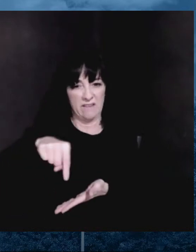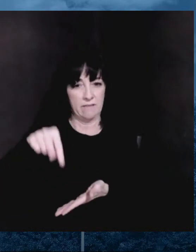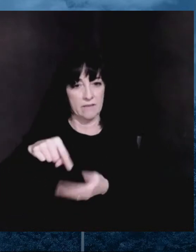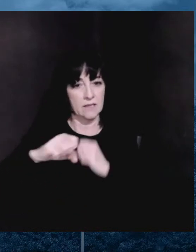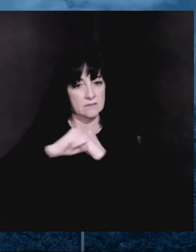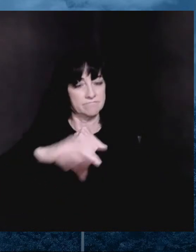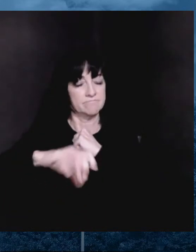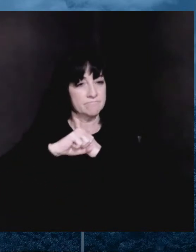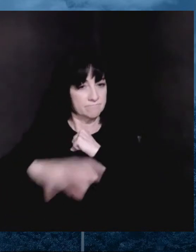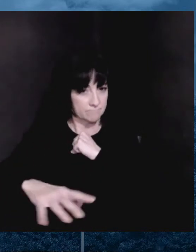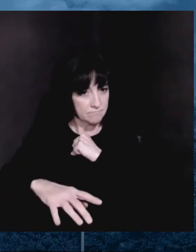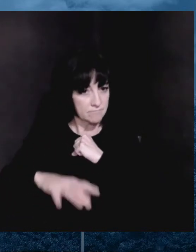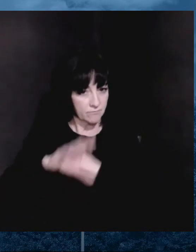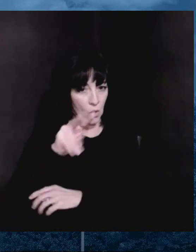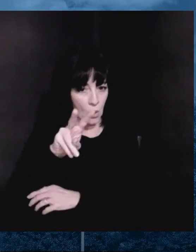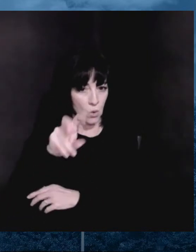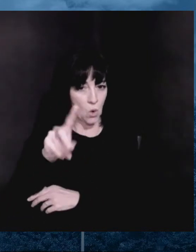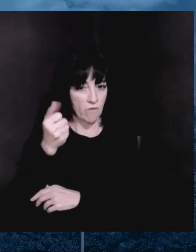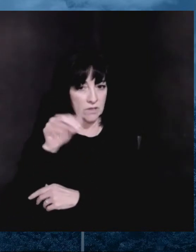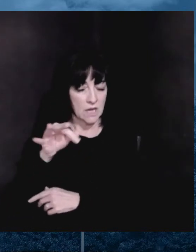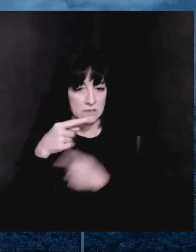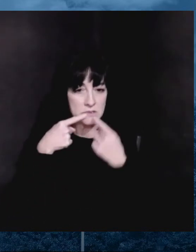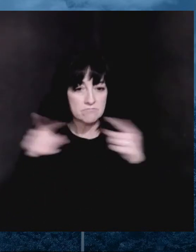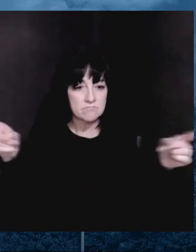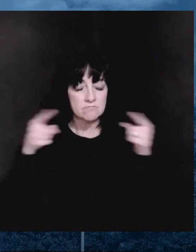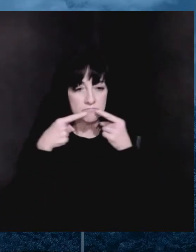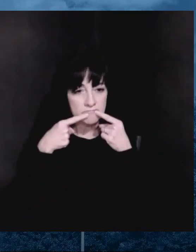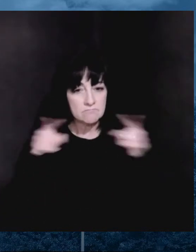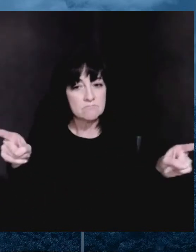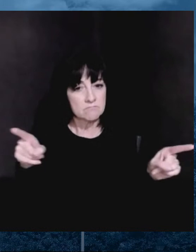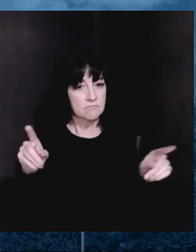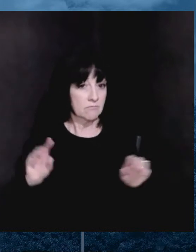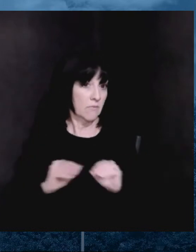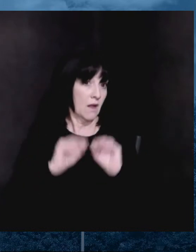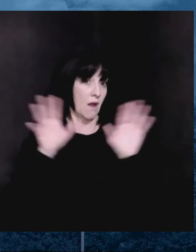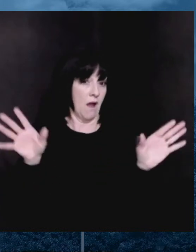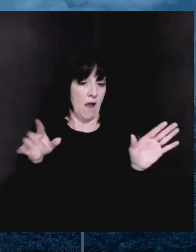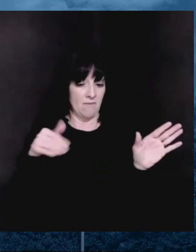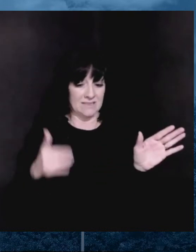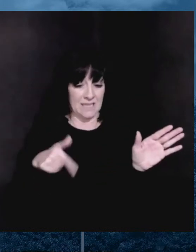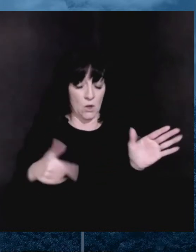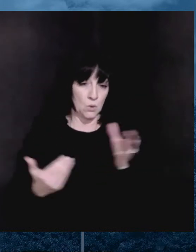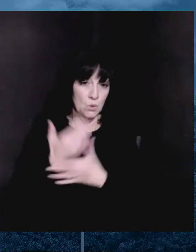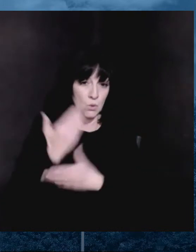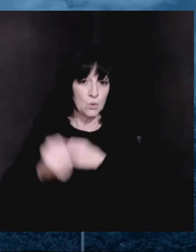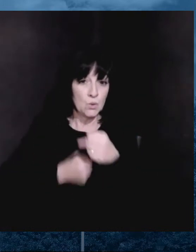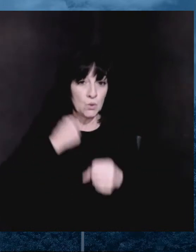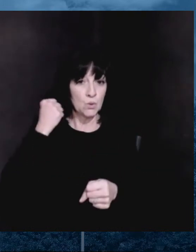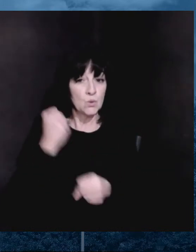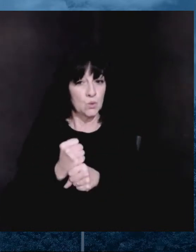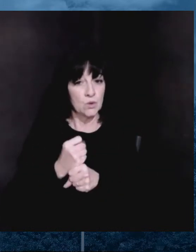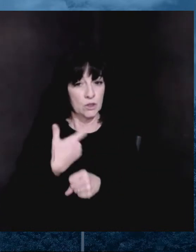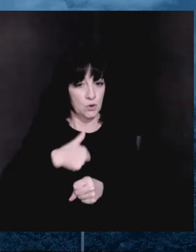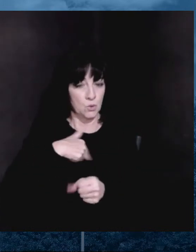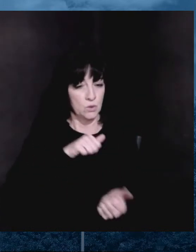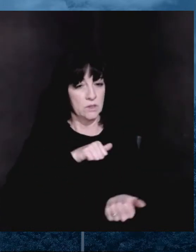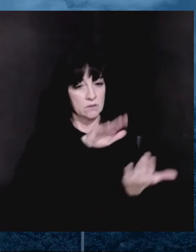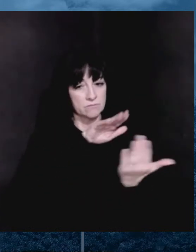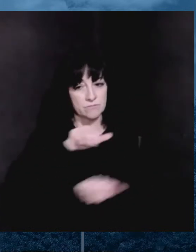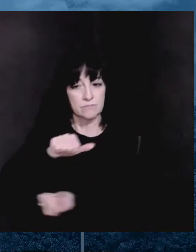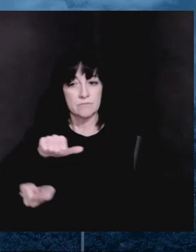year, we're fighting the virus on two fronts, and with another major